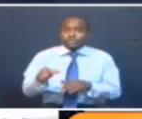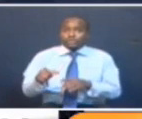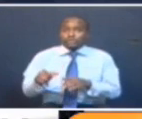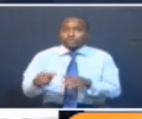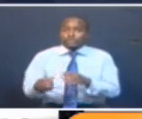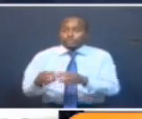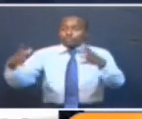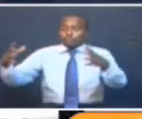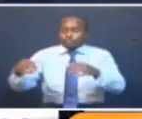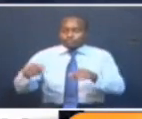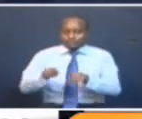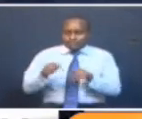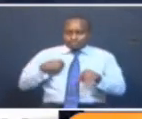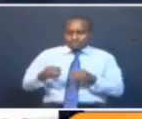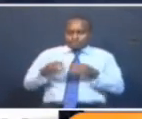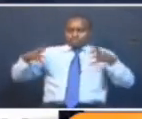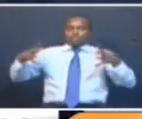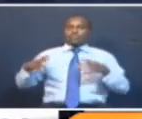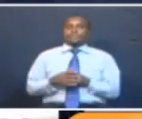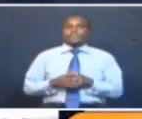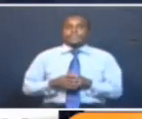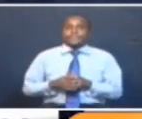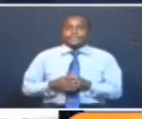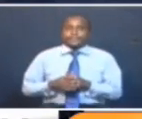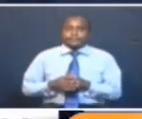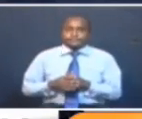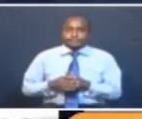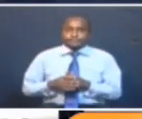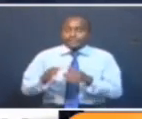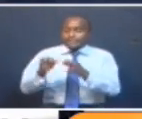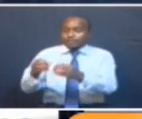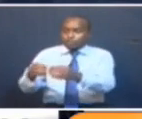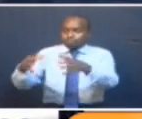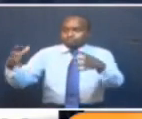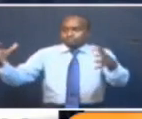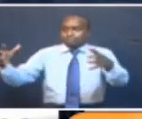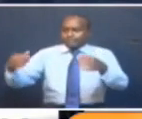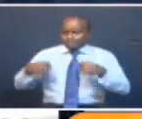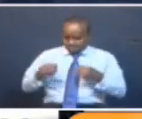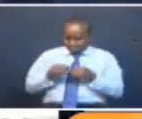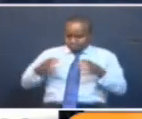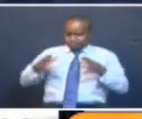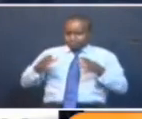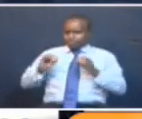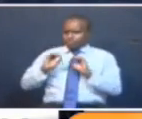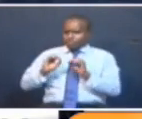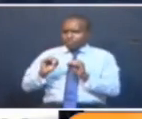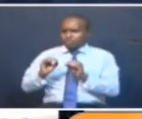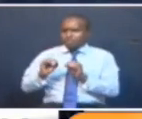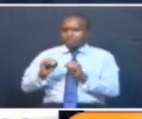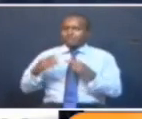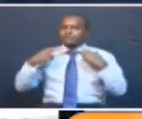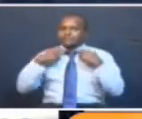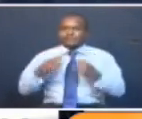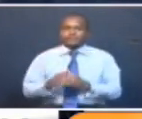grow. Mm. If you grow and I don't grow, things don't work. Yeah. Everybody should